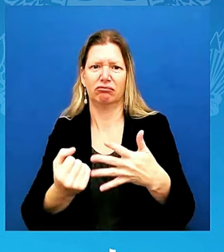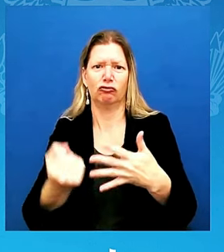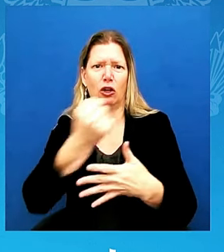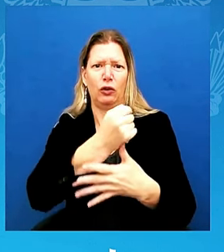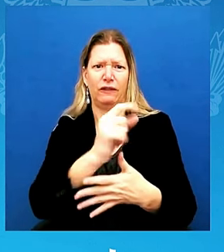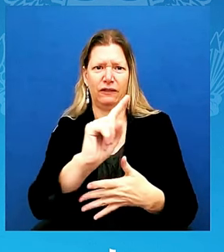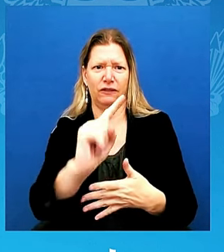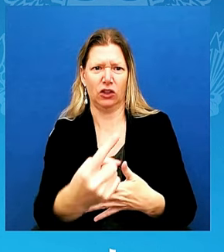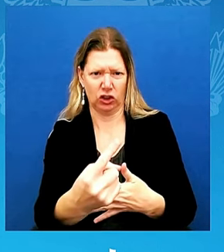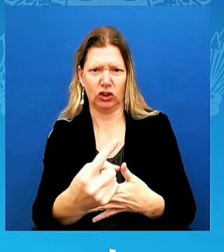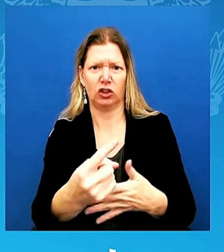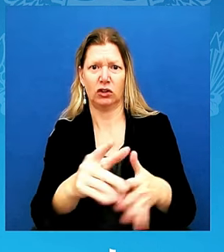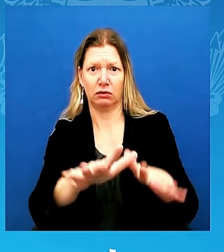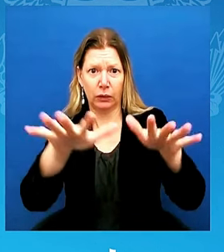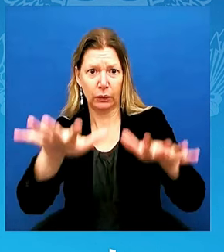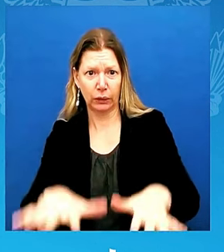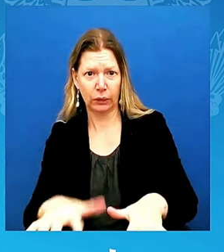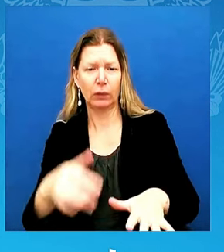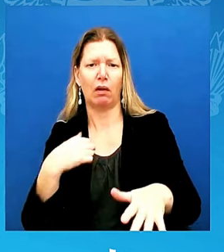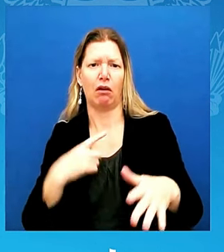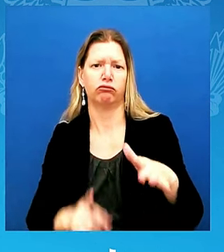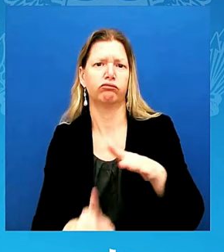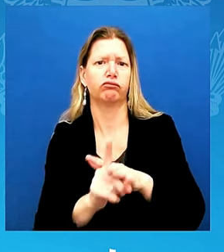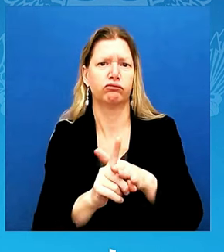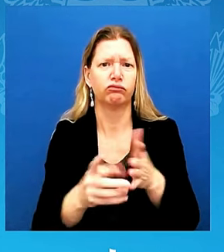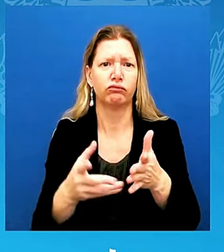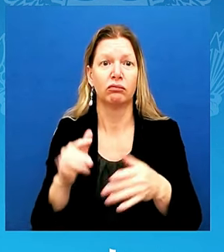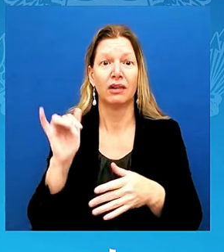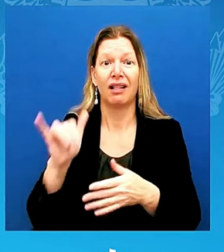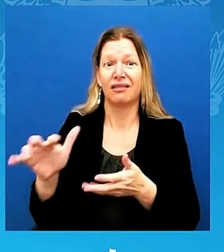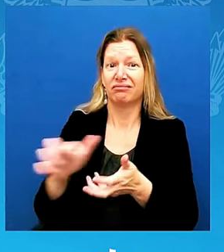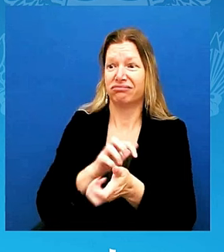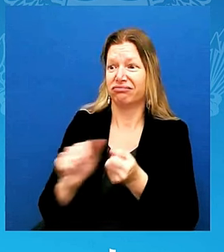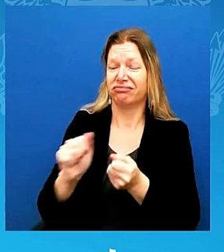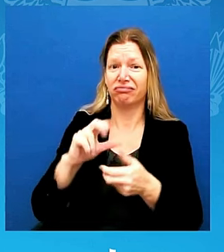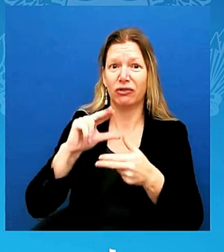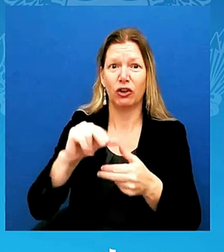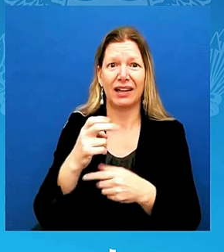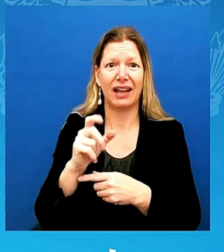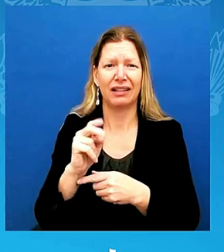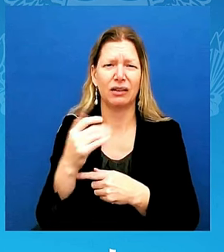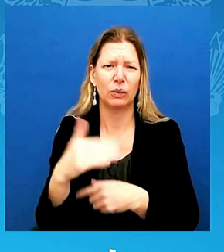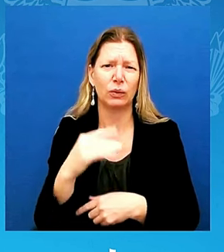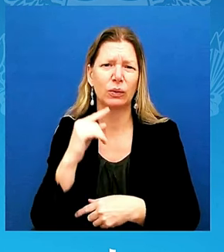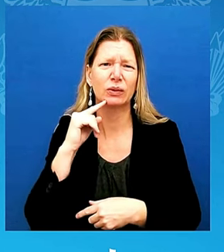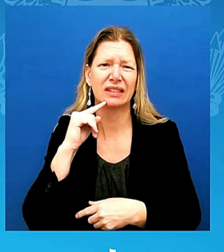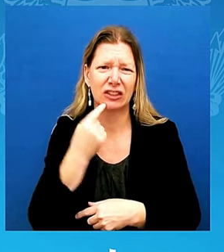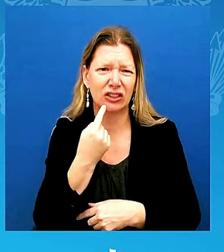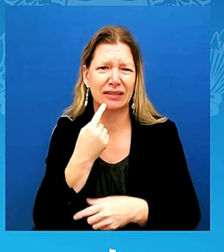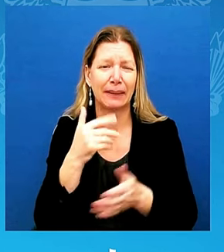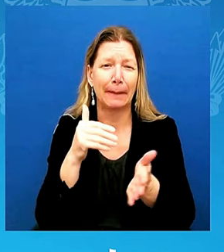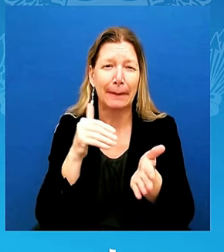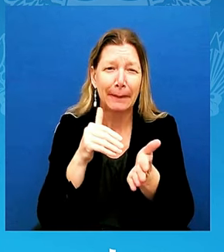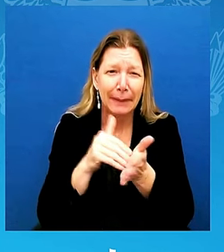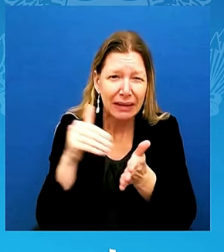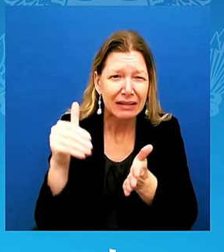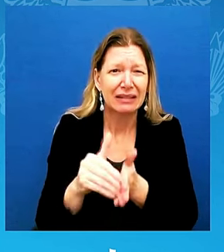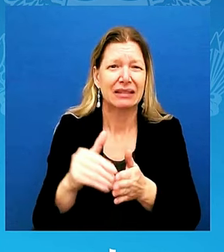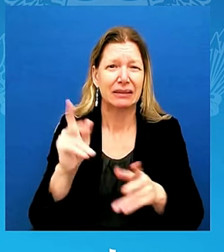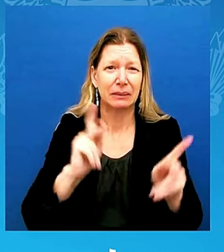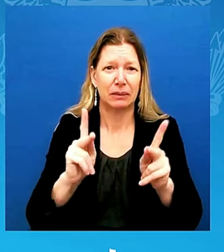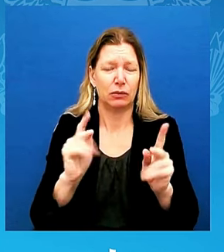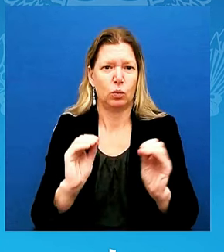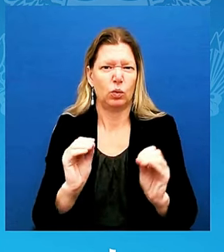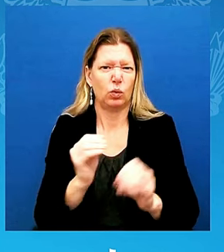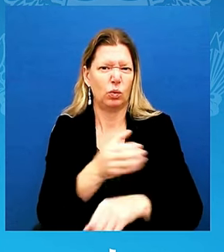immense. Millions of Americans are without power. Thousands of families have lost their homes. Entire